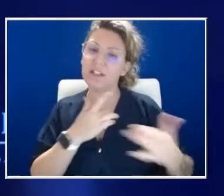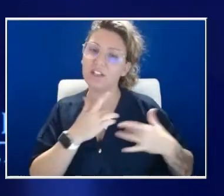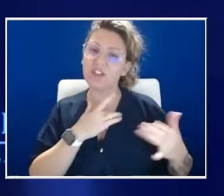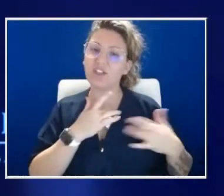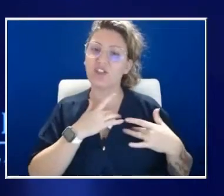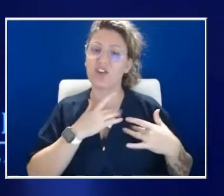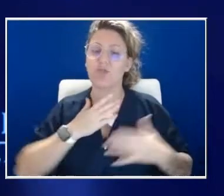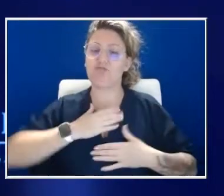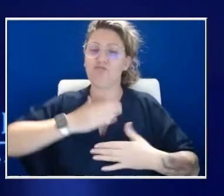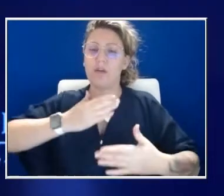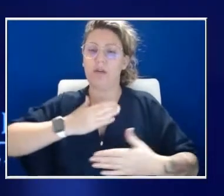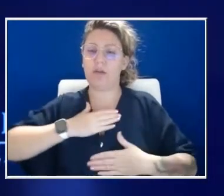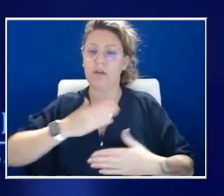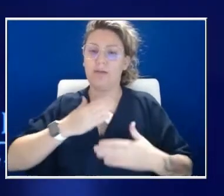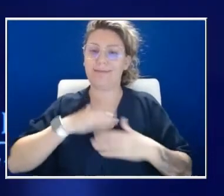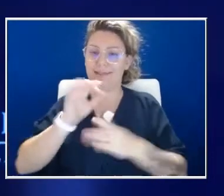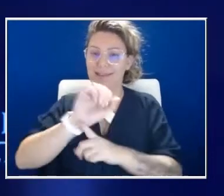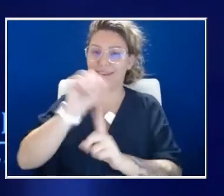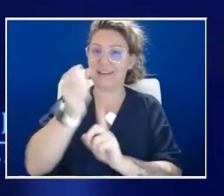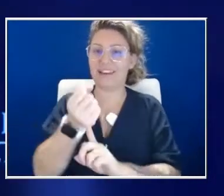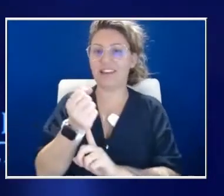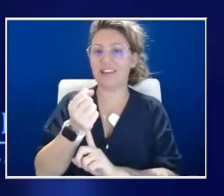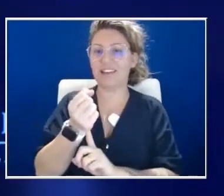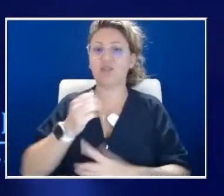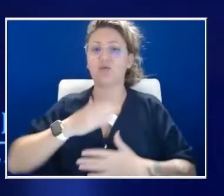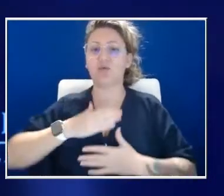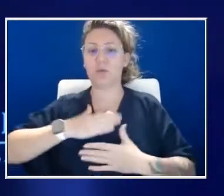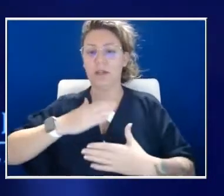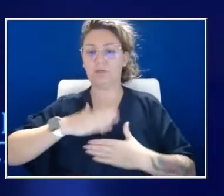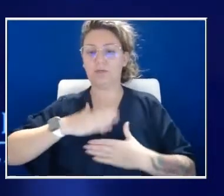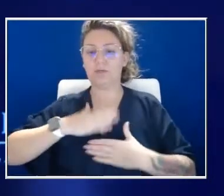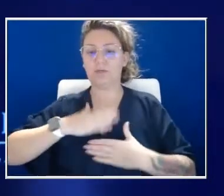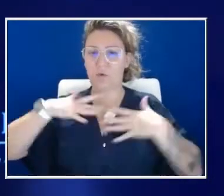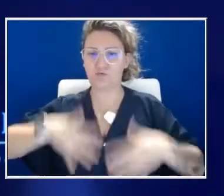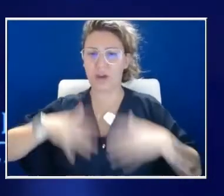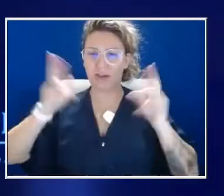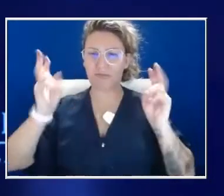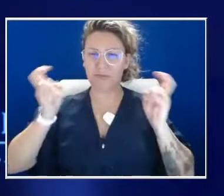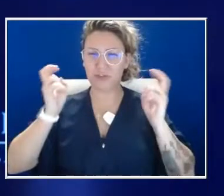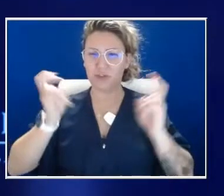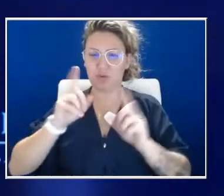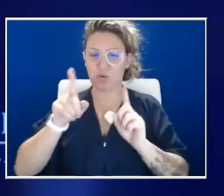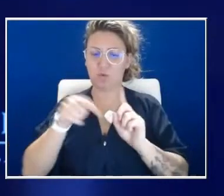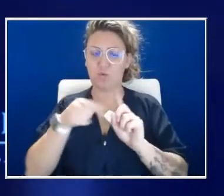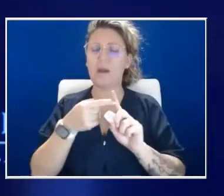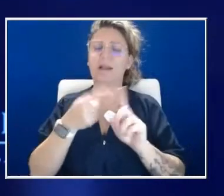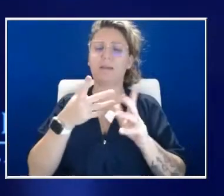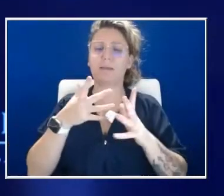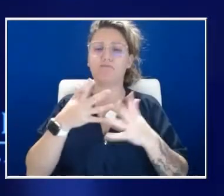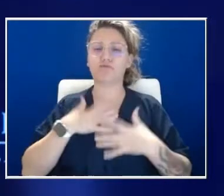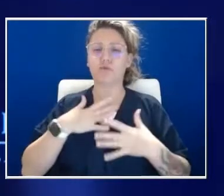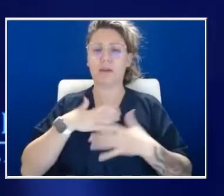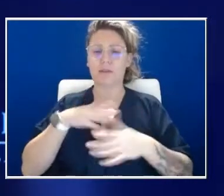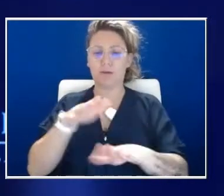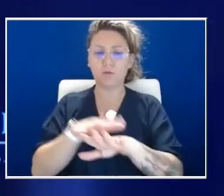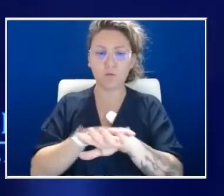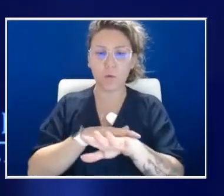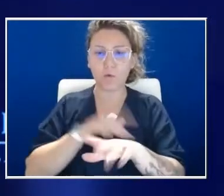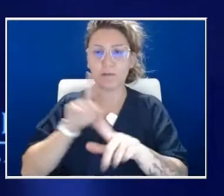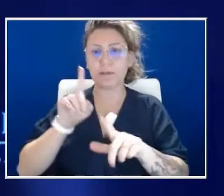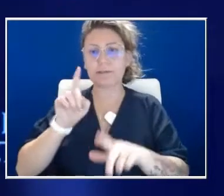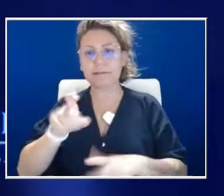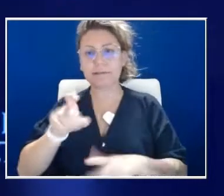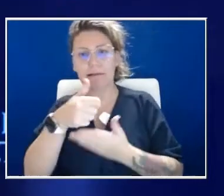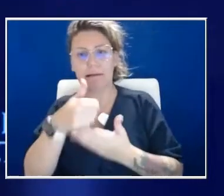had cases of, we call respiratory depression, where their breathing slows down and they might need help getting oxygen and help breathing. And so those cases have gone